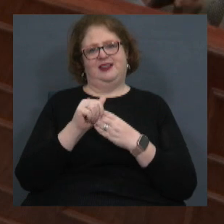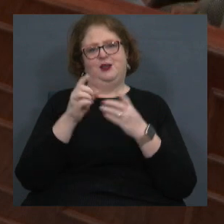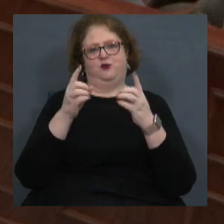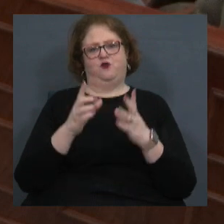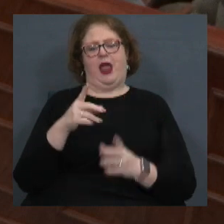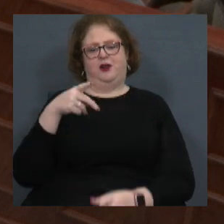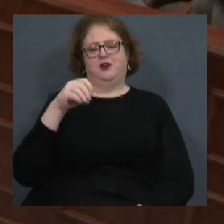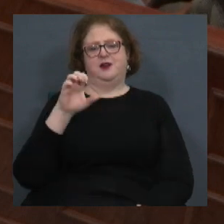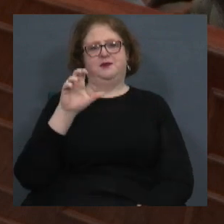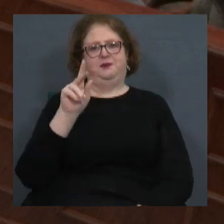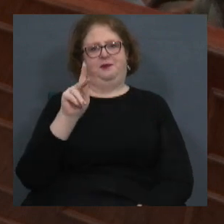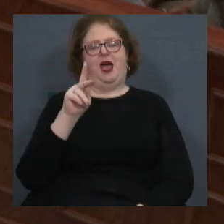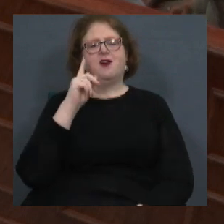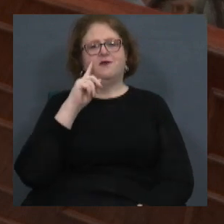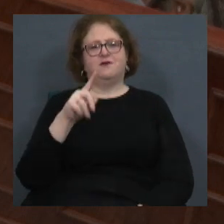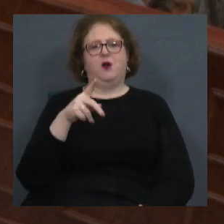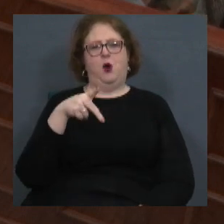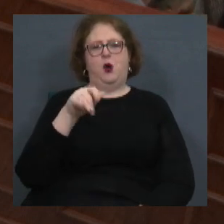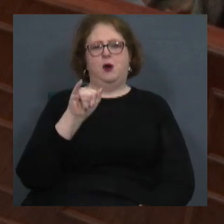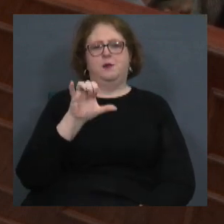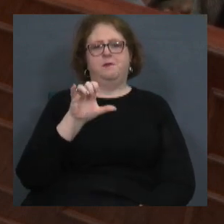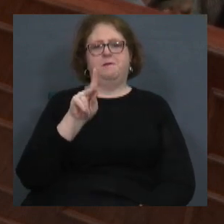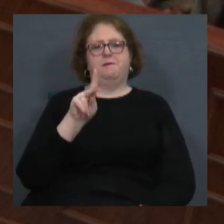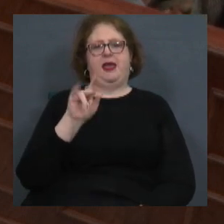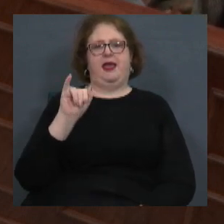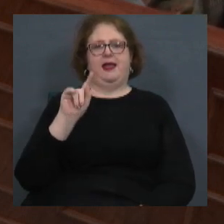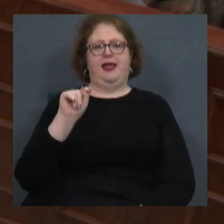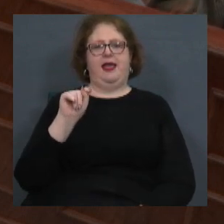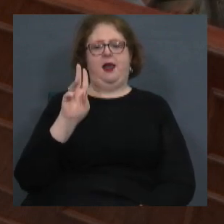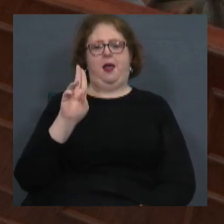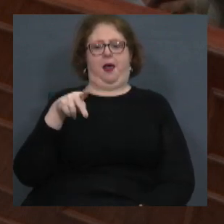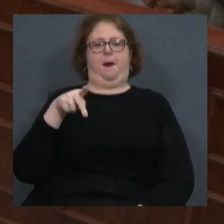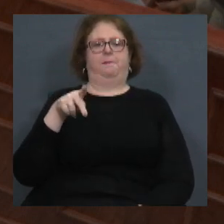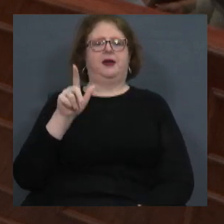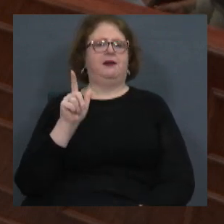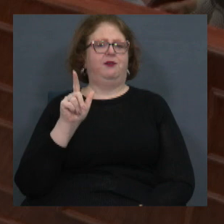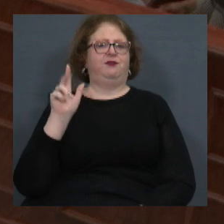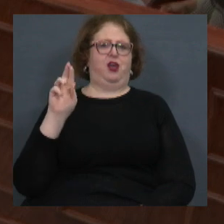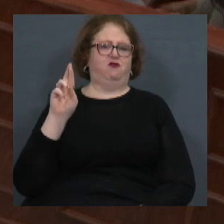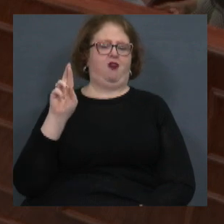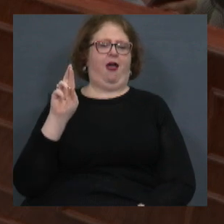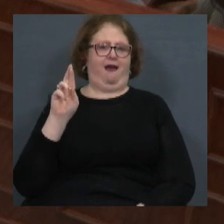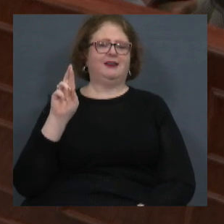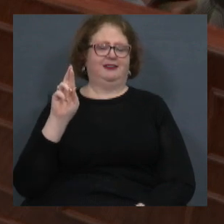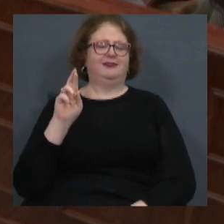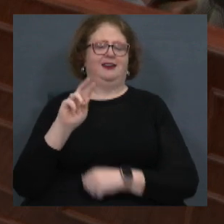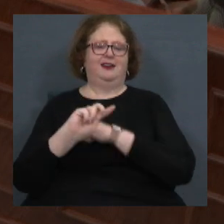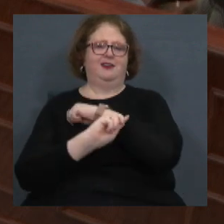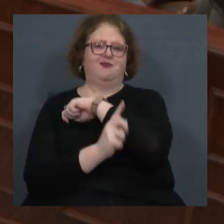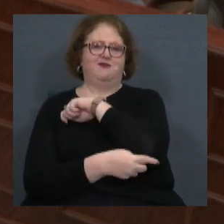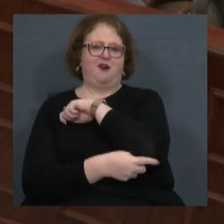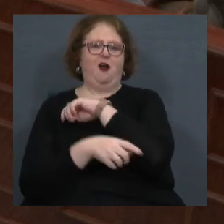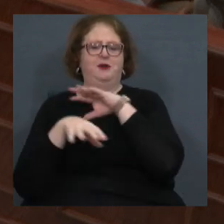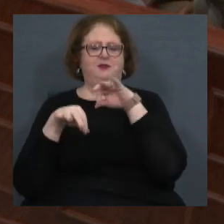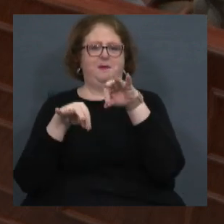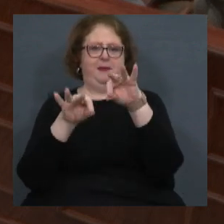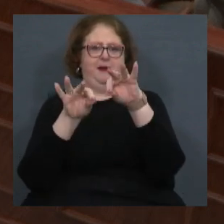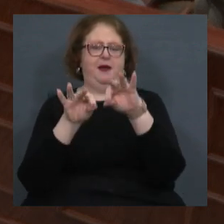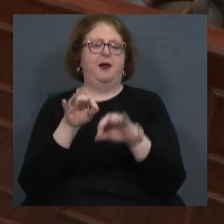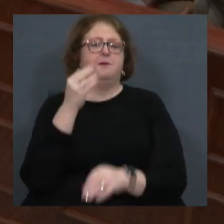in Pick It Up Little Rock campaign. And I just wanted to share this with the public. On the 311